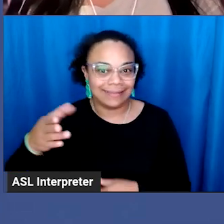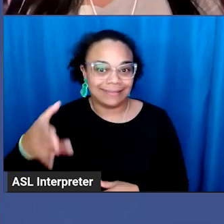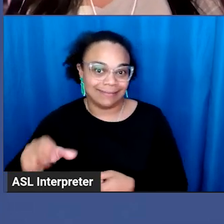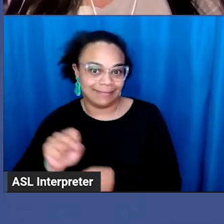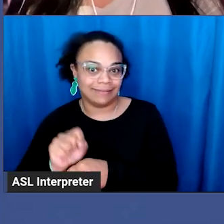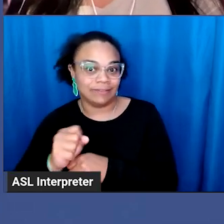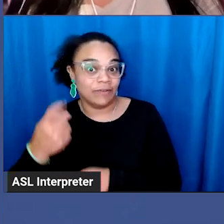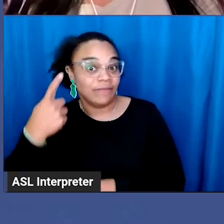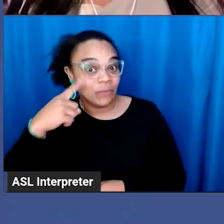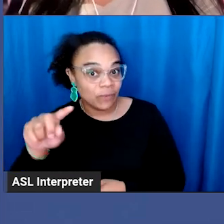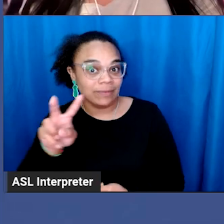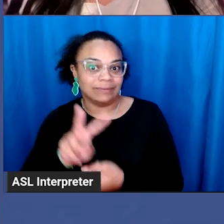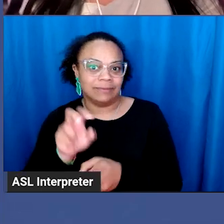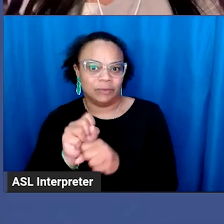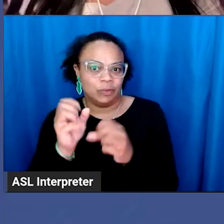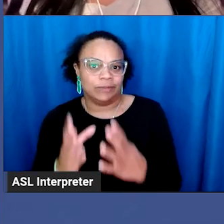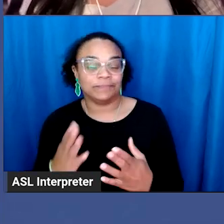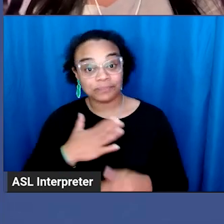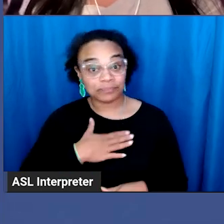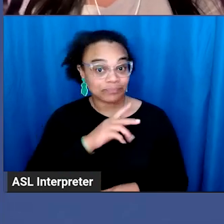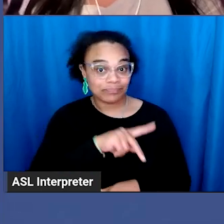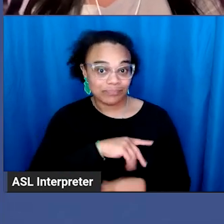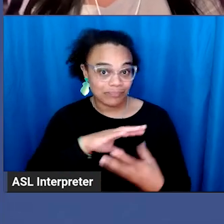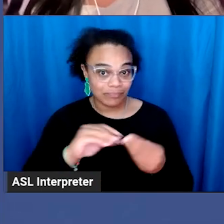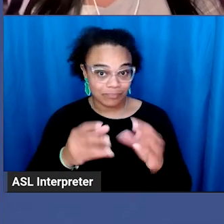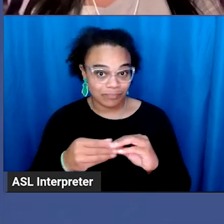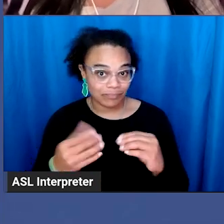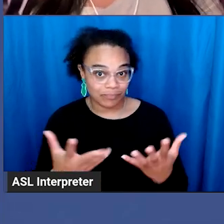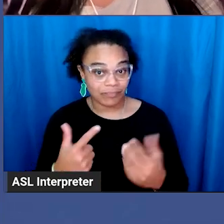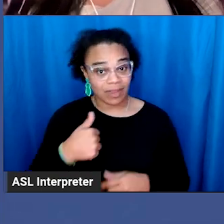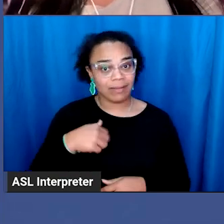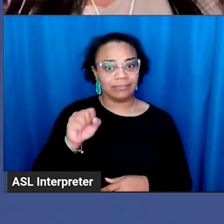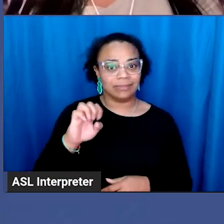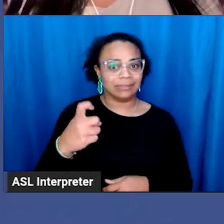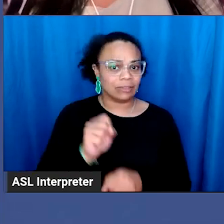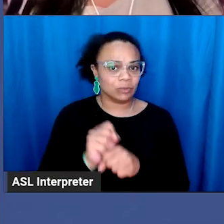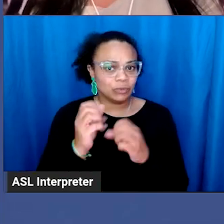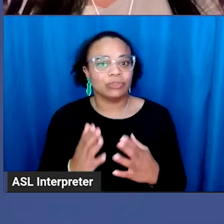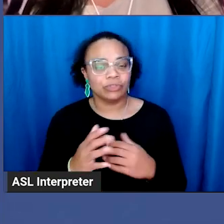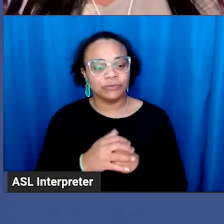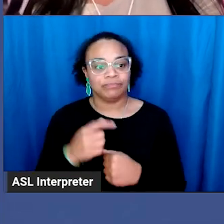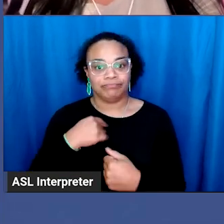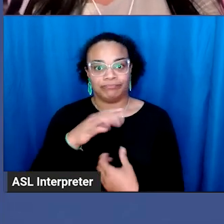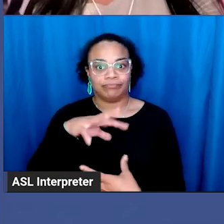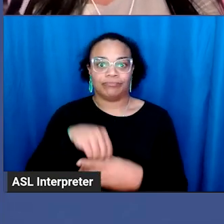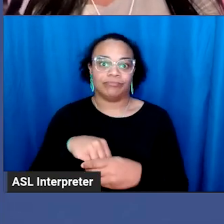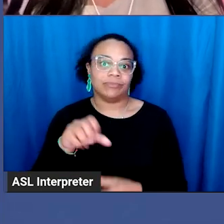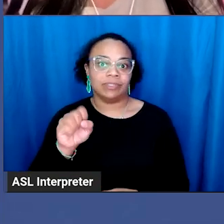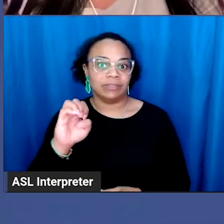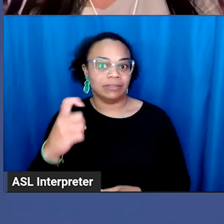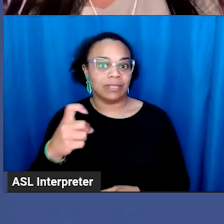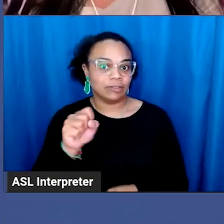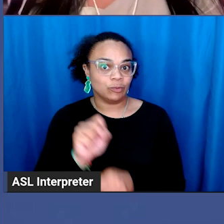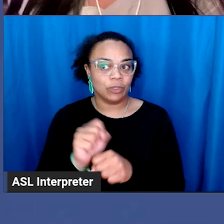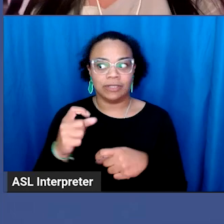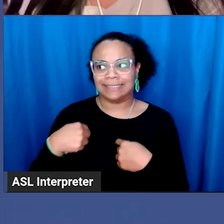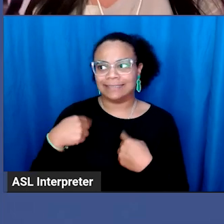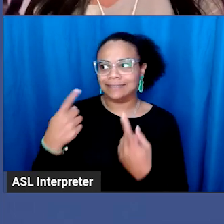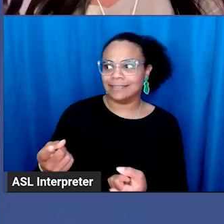workers. My personal story is I am a sex worker. I have been in sex work since